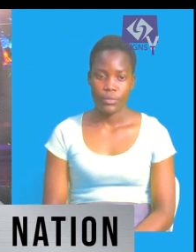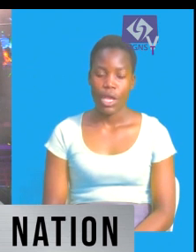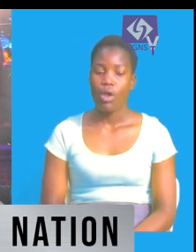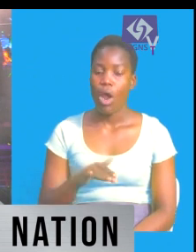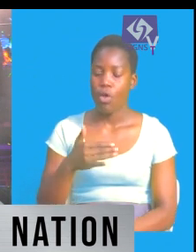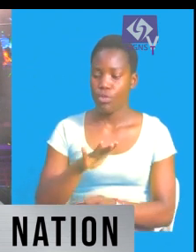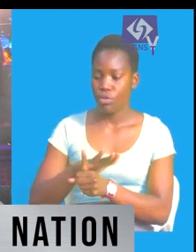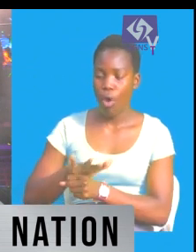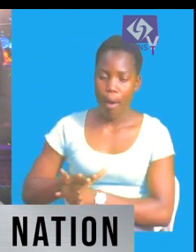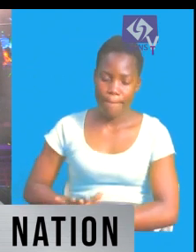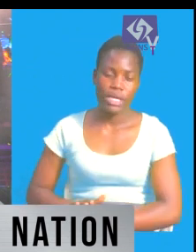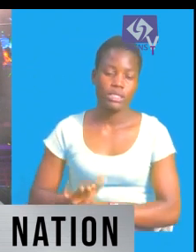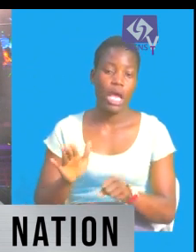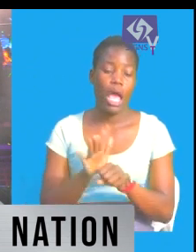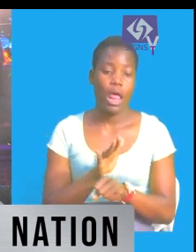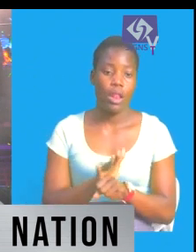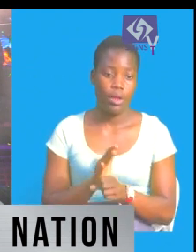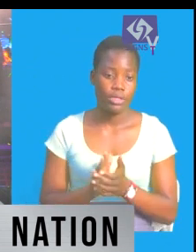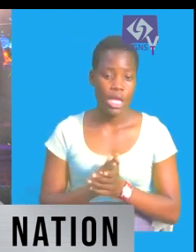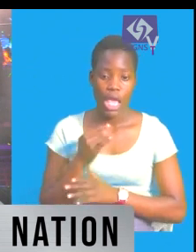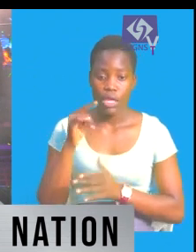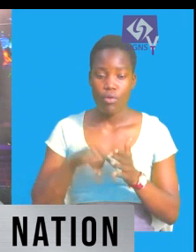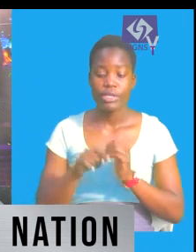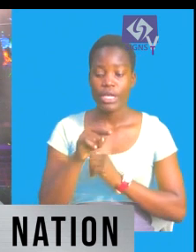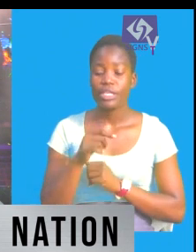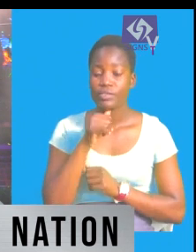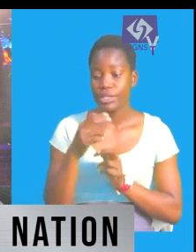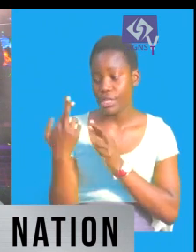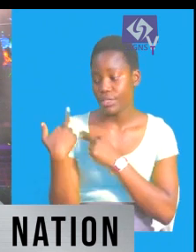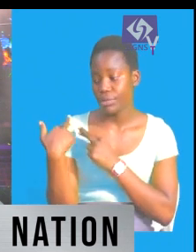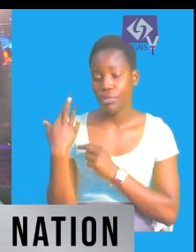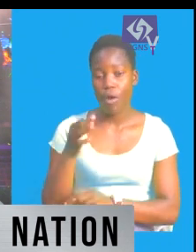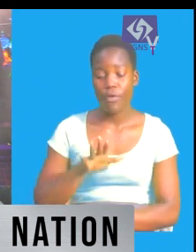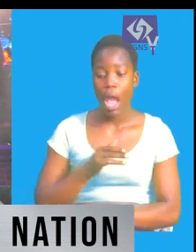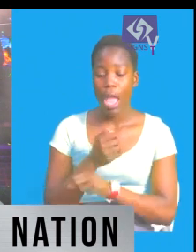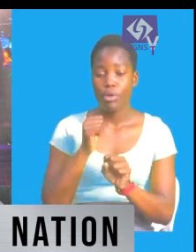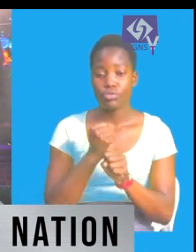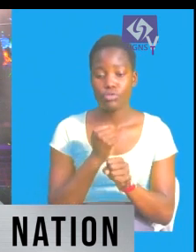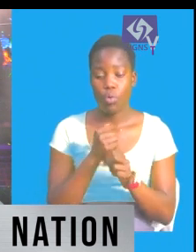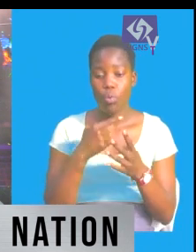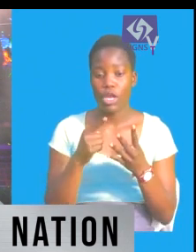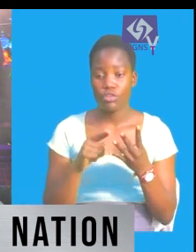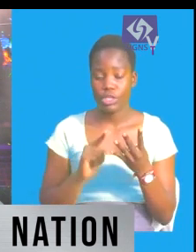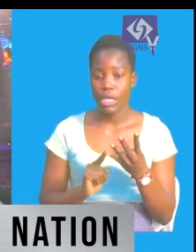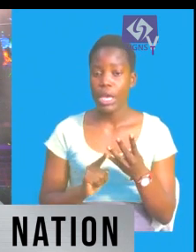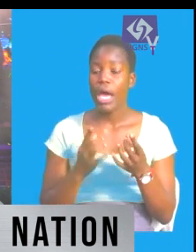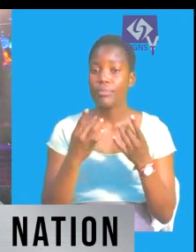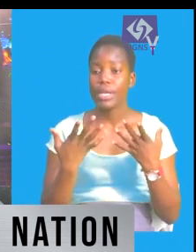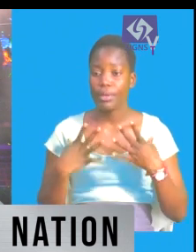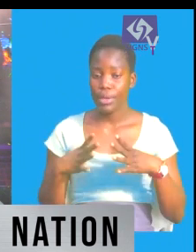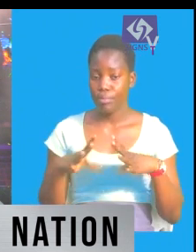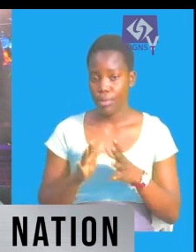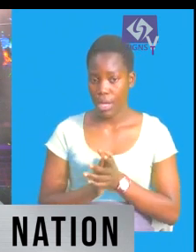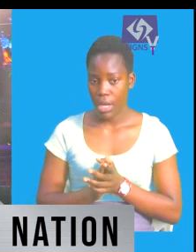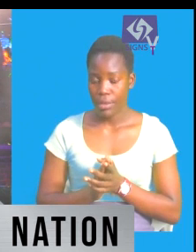Tunafinyiliwa kama wanawake that this is not the role of a woman, you can't do this. And not so many people are coming out